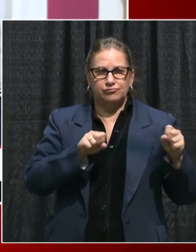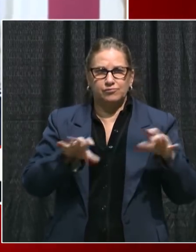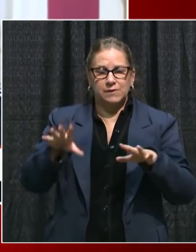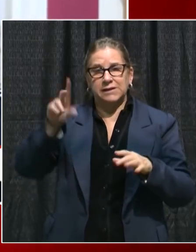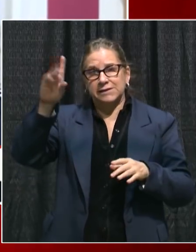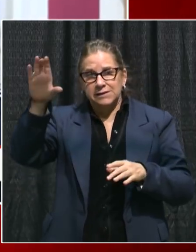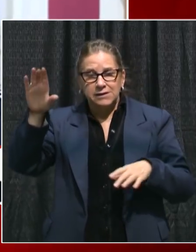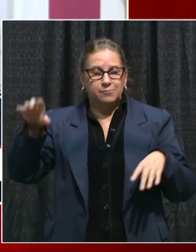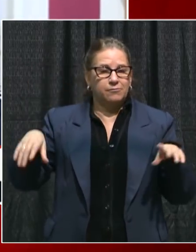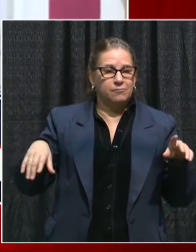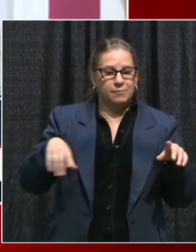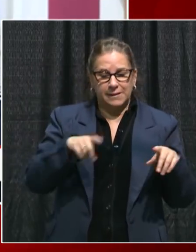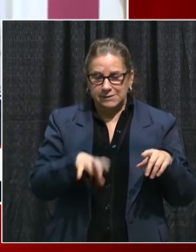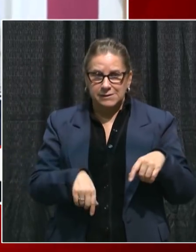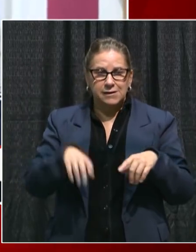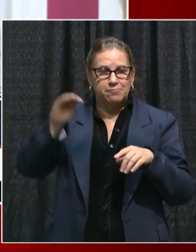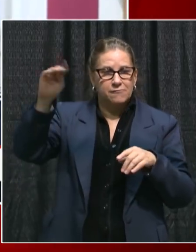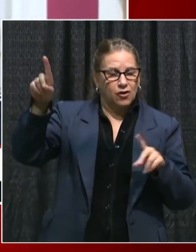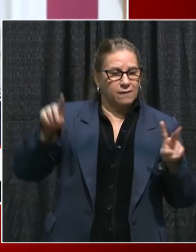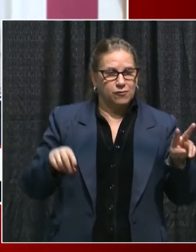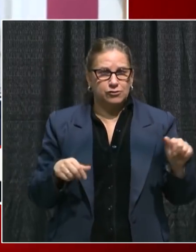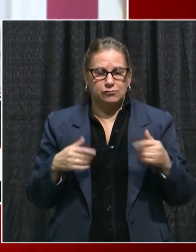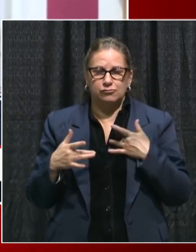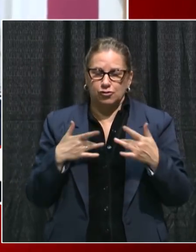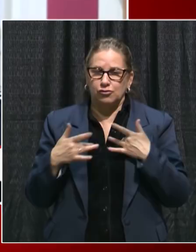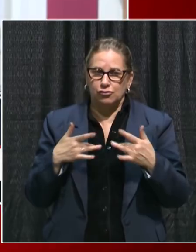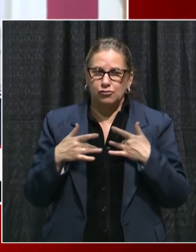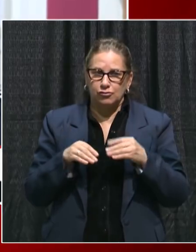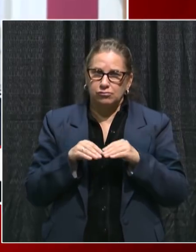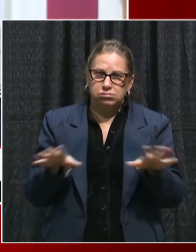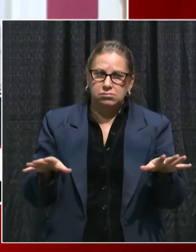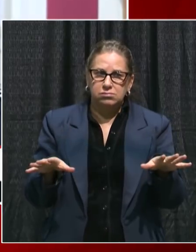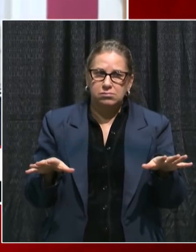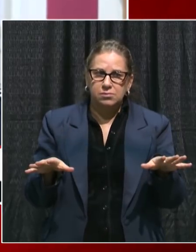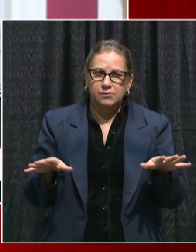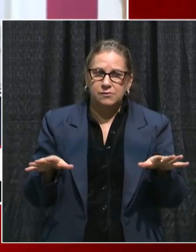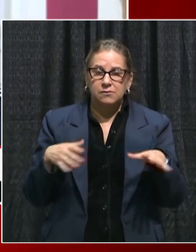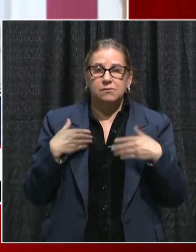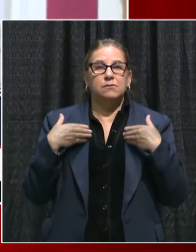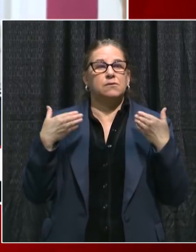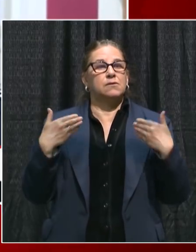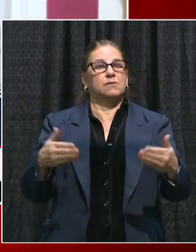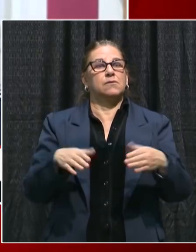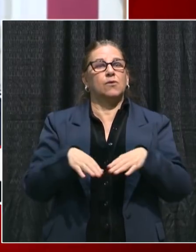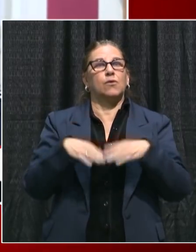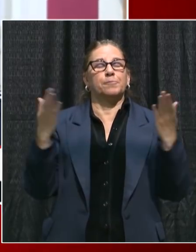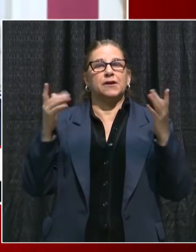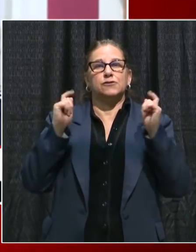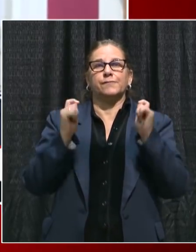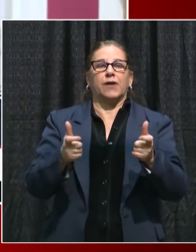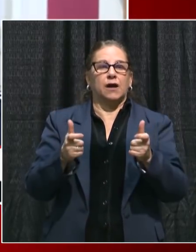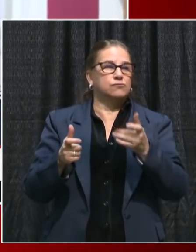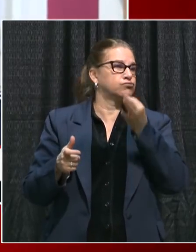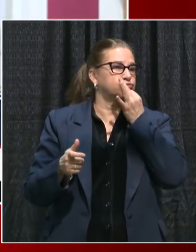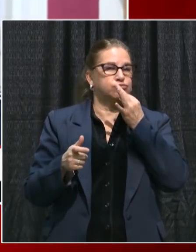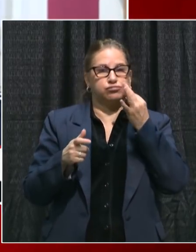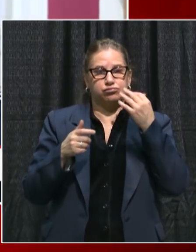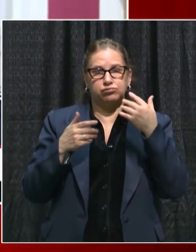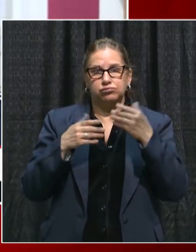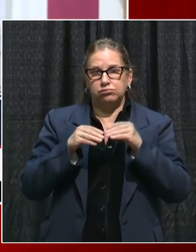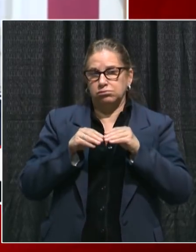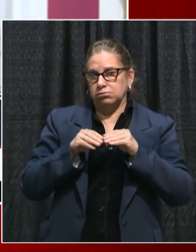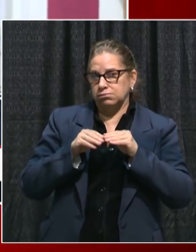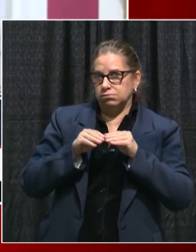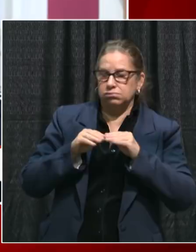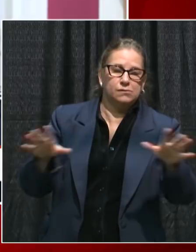very concerned about turning on activity too fast. In any setting. And so we are